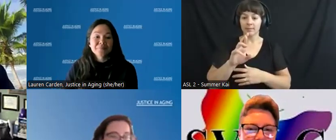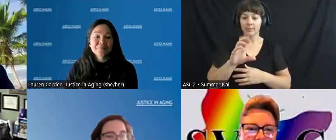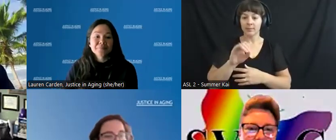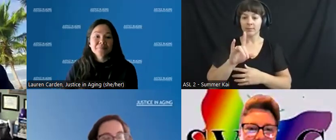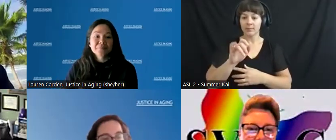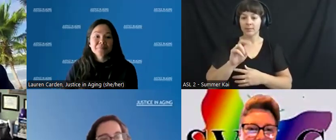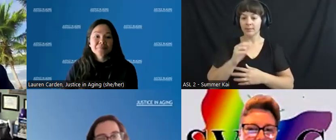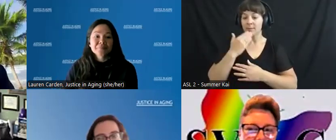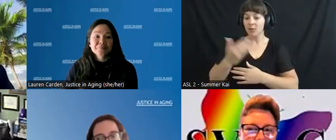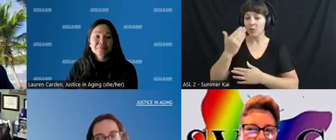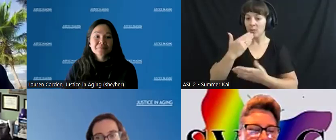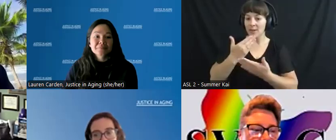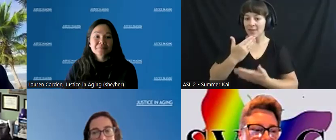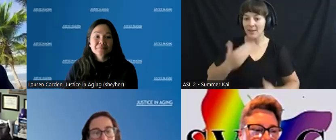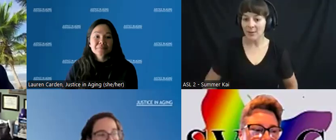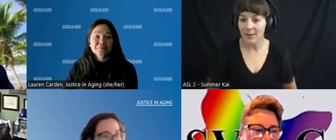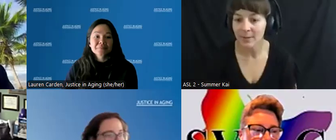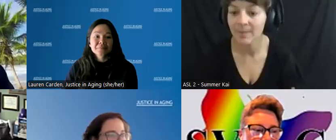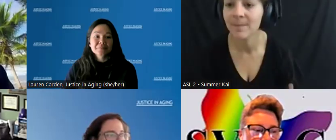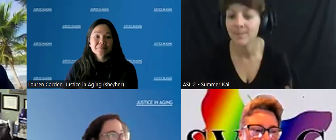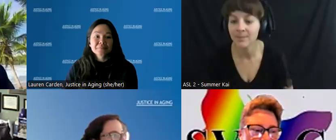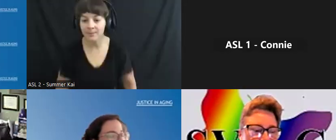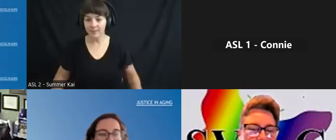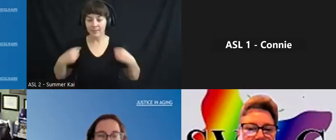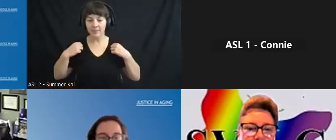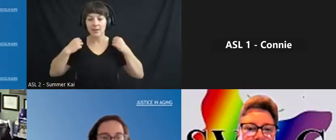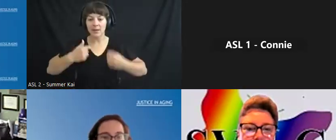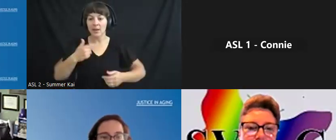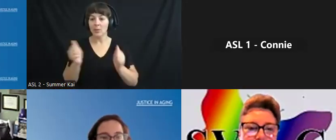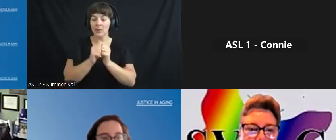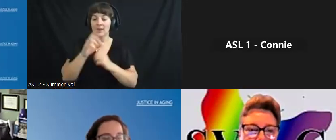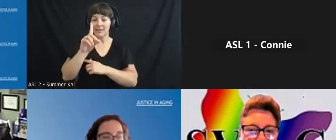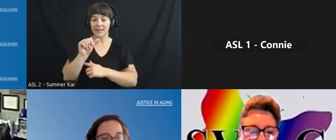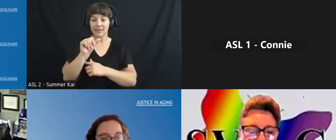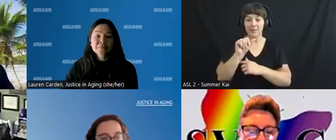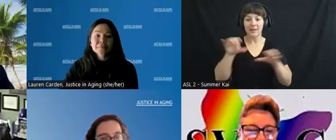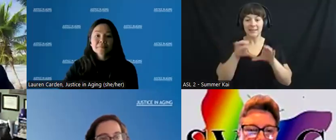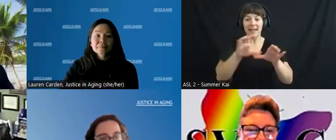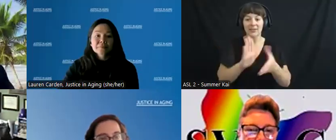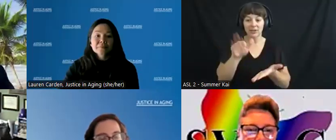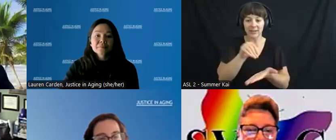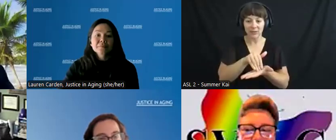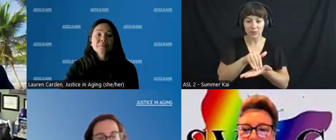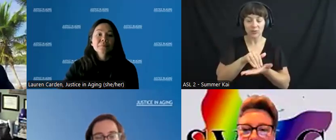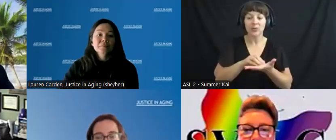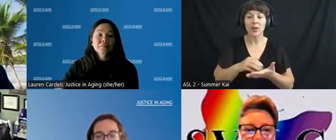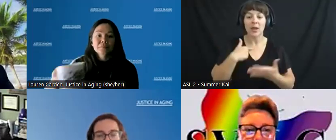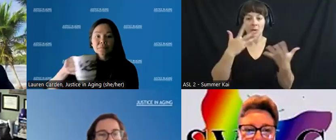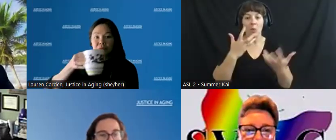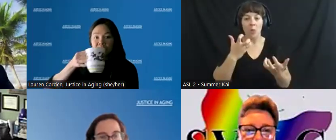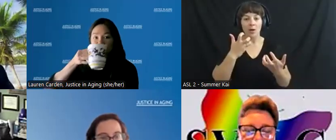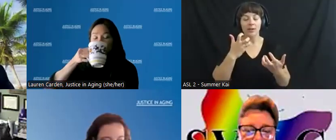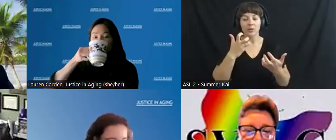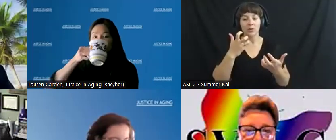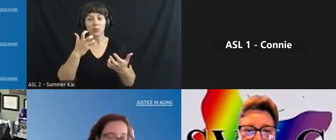Good morning. Thank you. Carolyn Navo with Disability Action Center and DAN Coalition. And I just want to voice